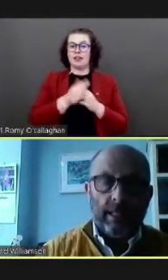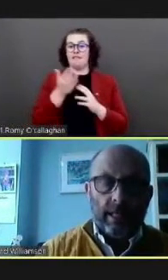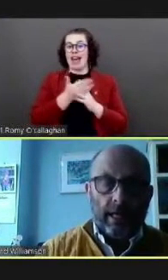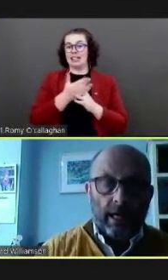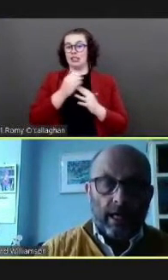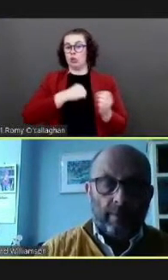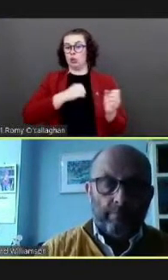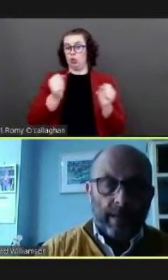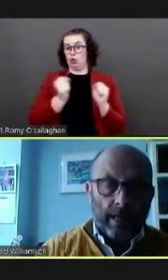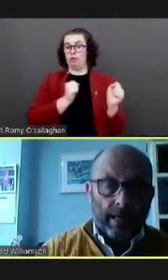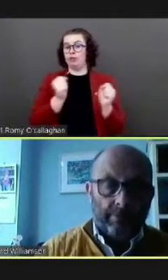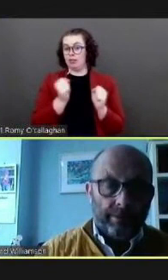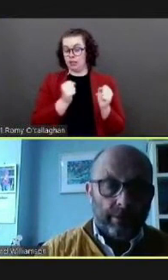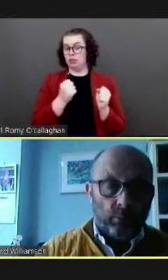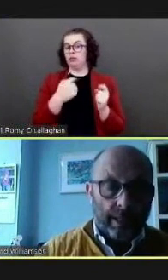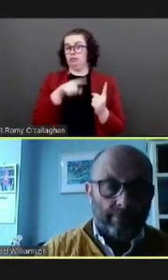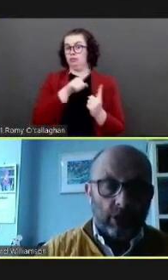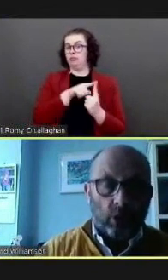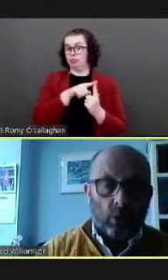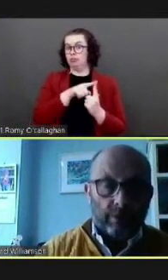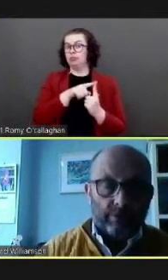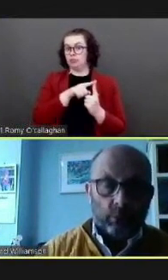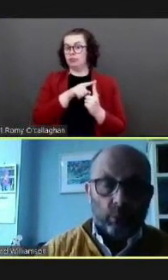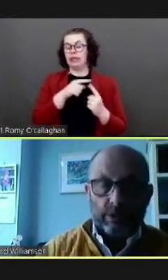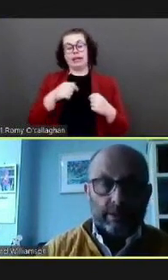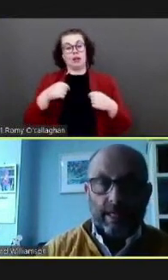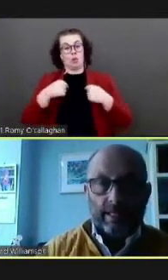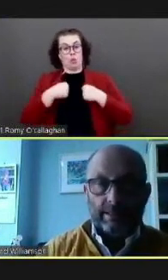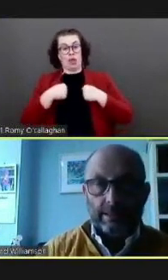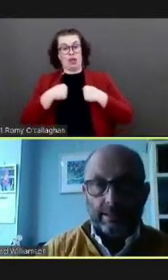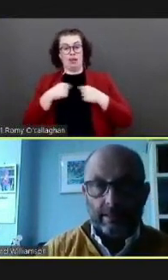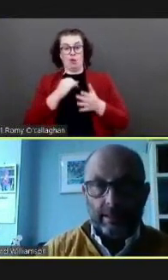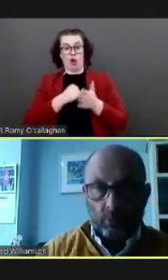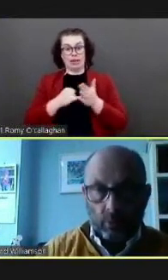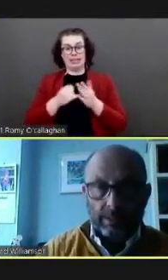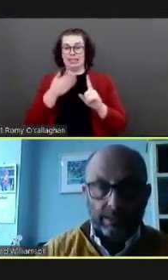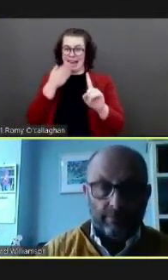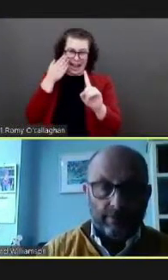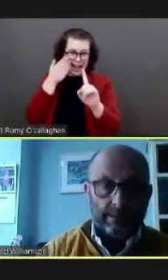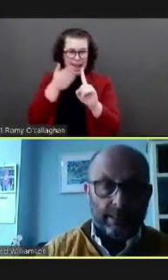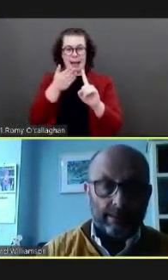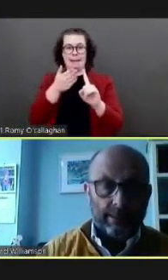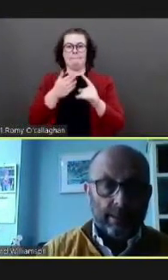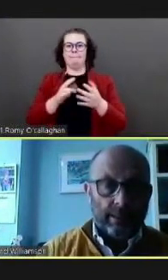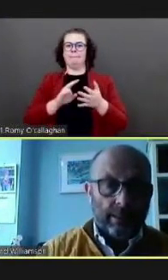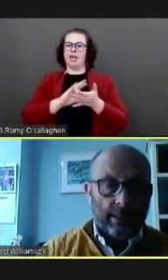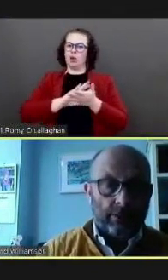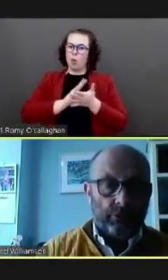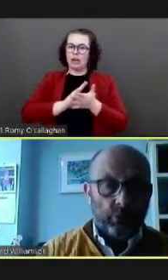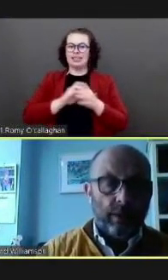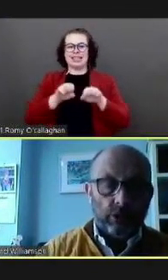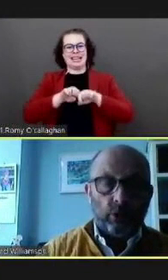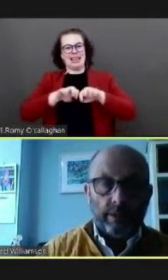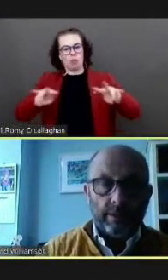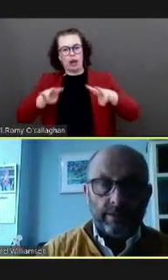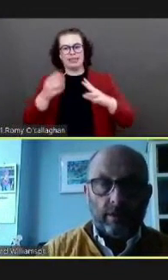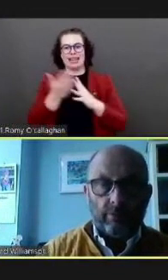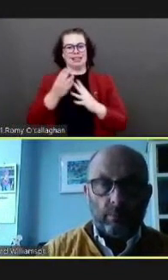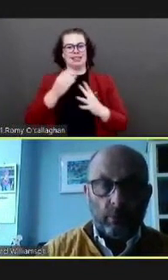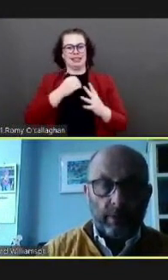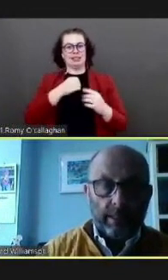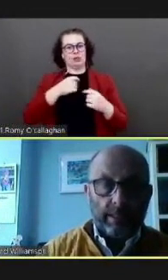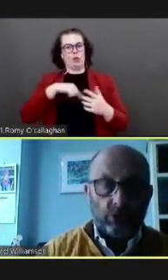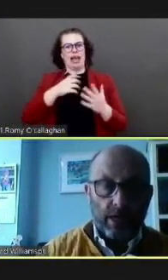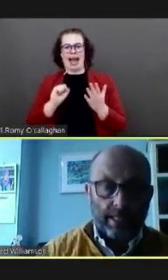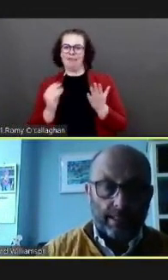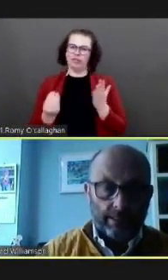services. And we have a goal of supporting that equality of access through ensuring that staff